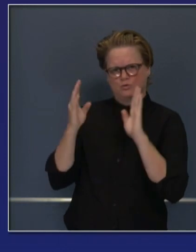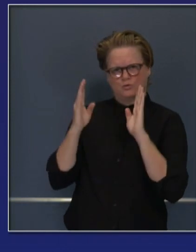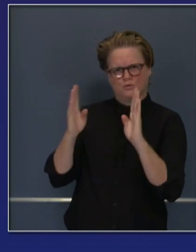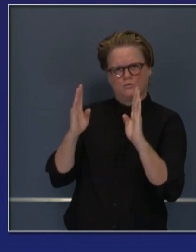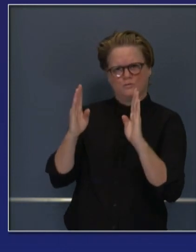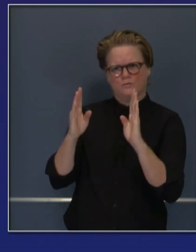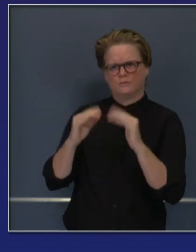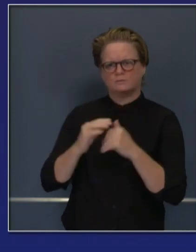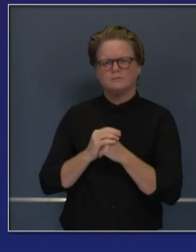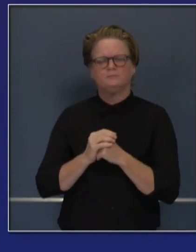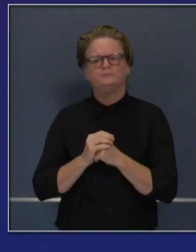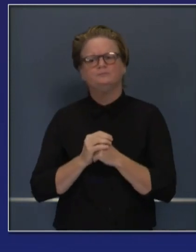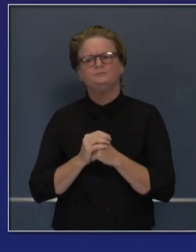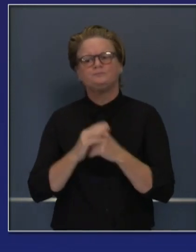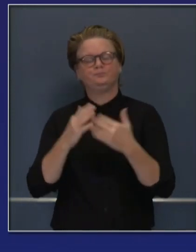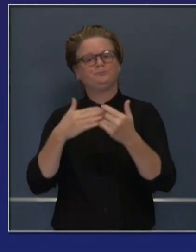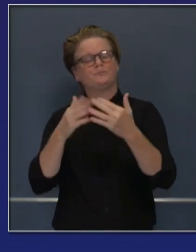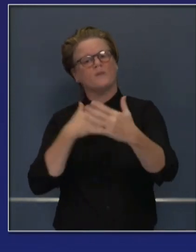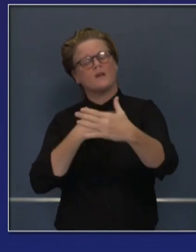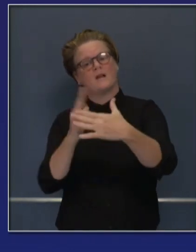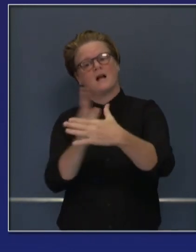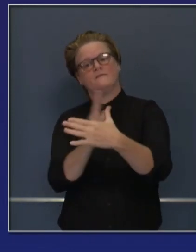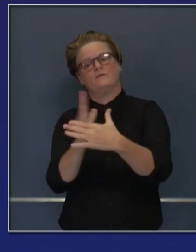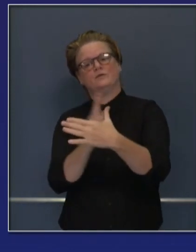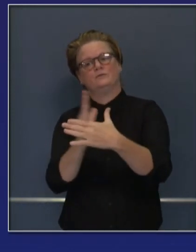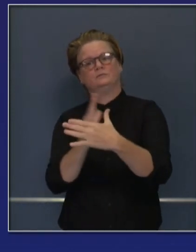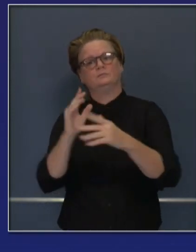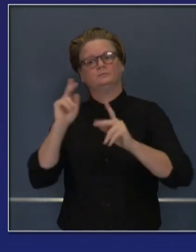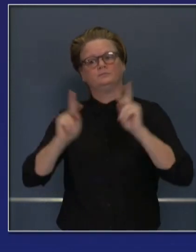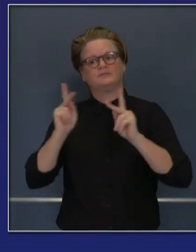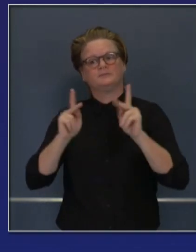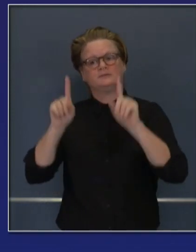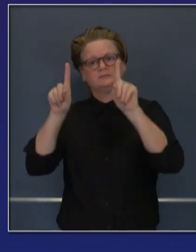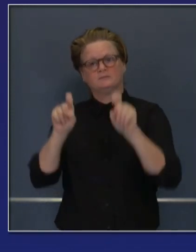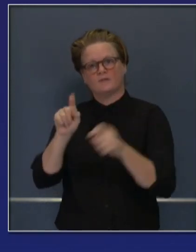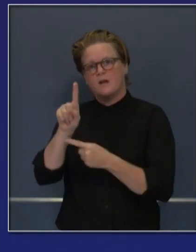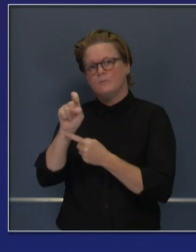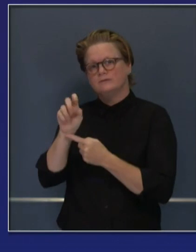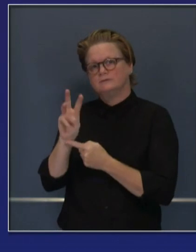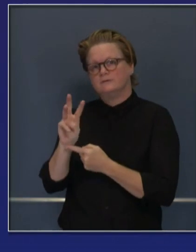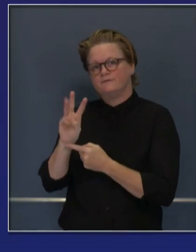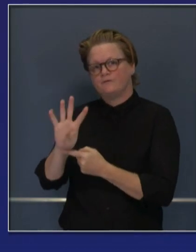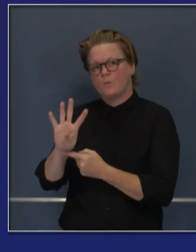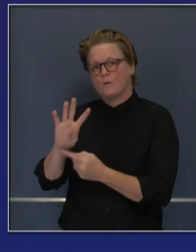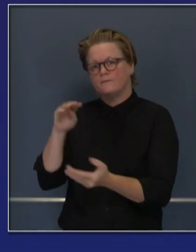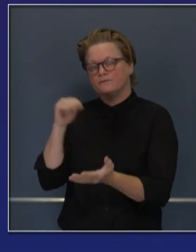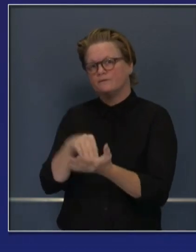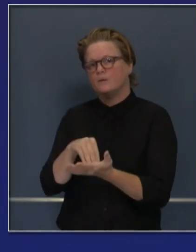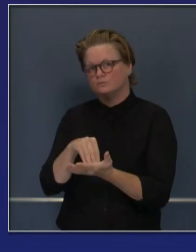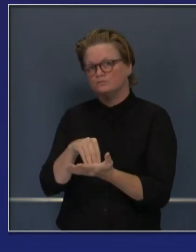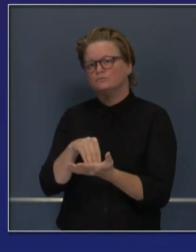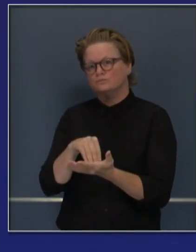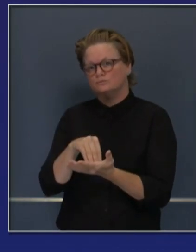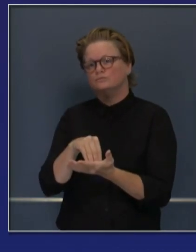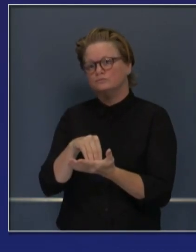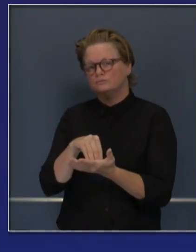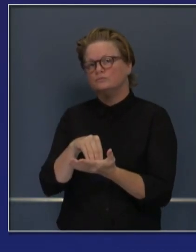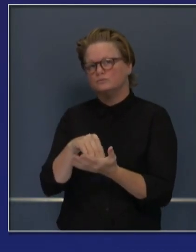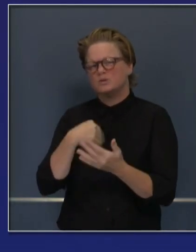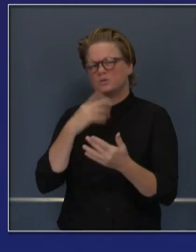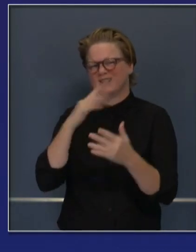164,000 average daily tests now we are conducting in the state. You'll see in slides in a moment,